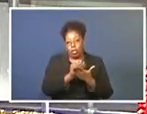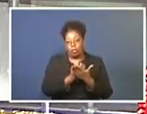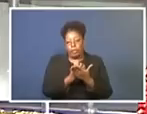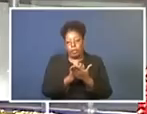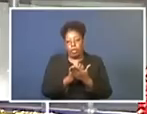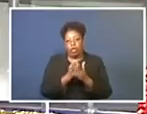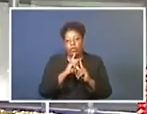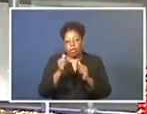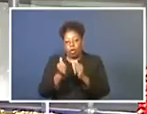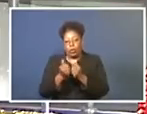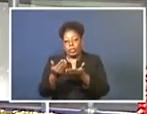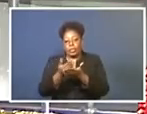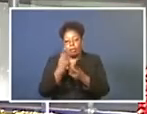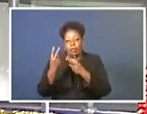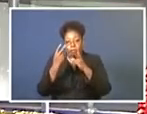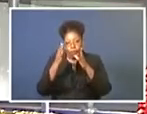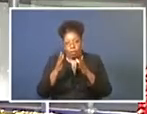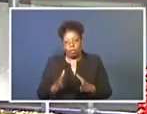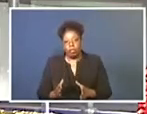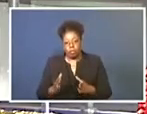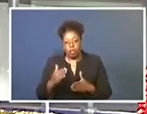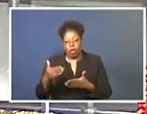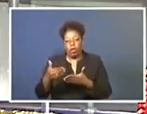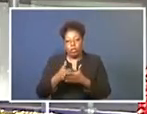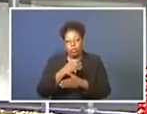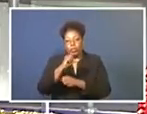up with a few visitors on their New Year's